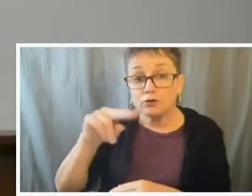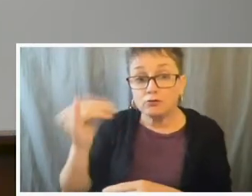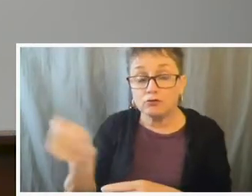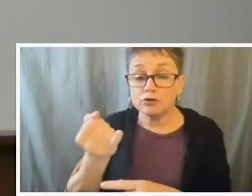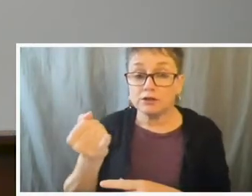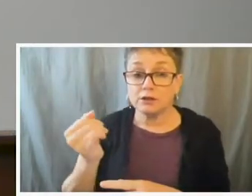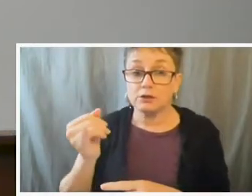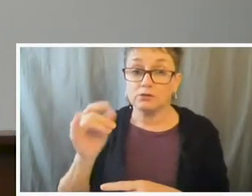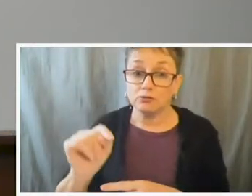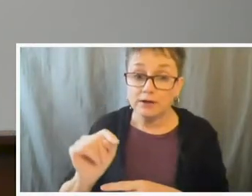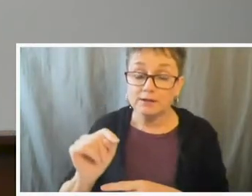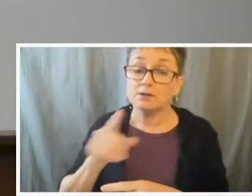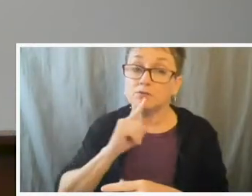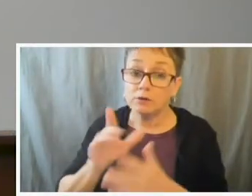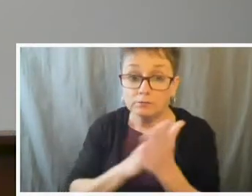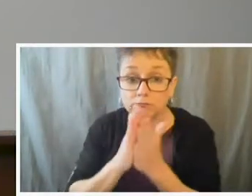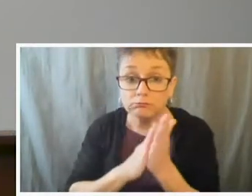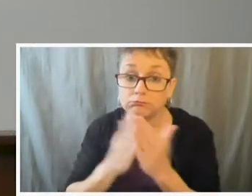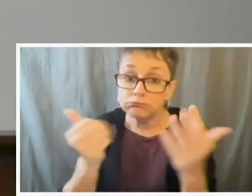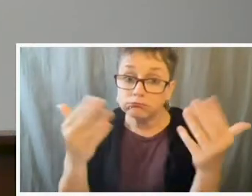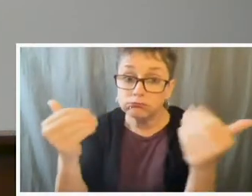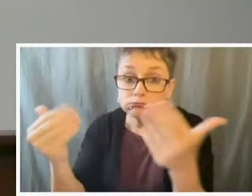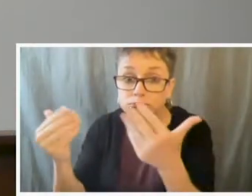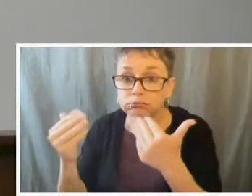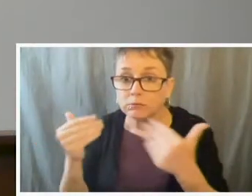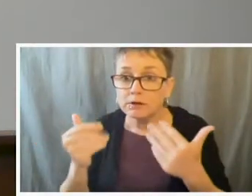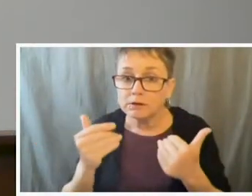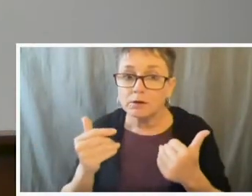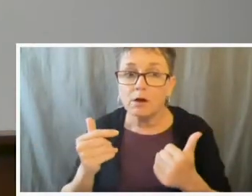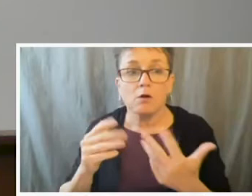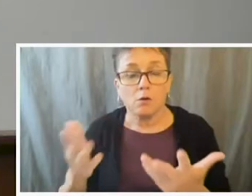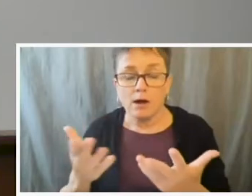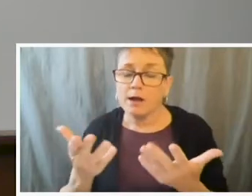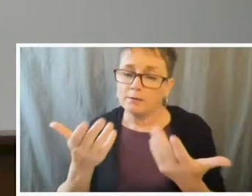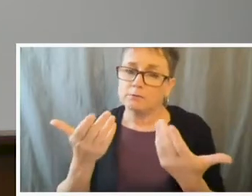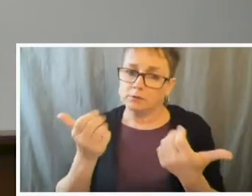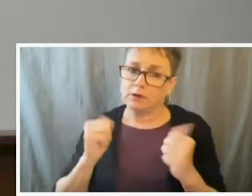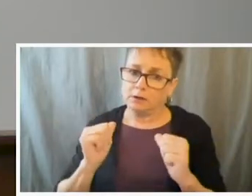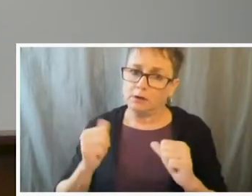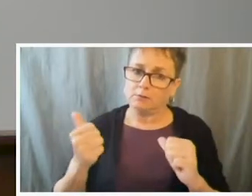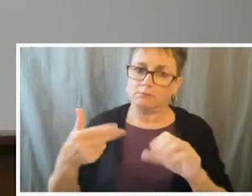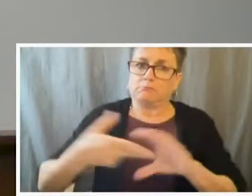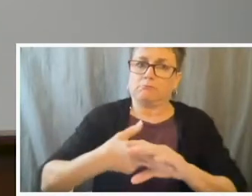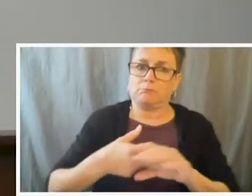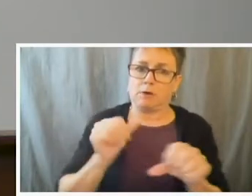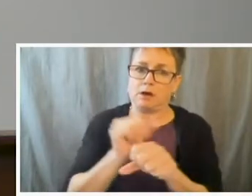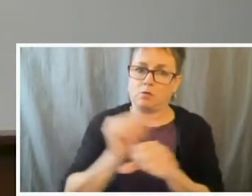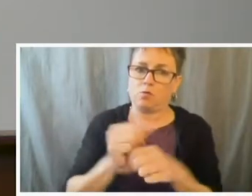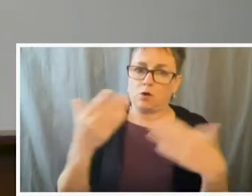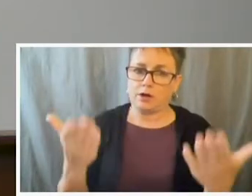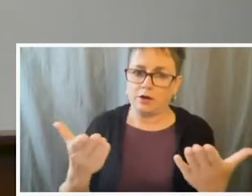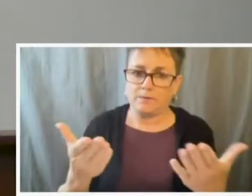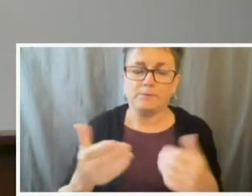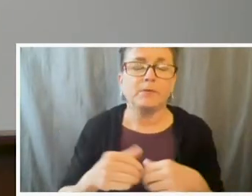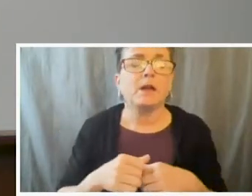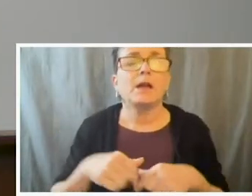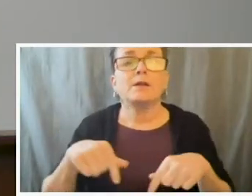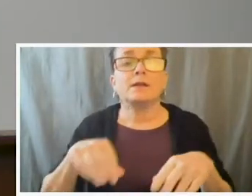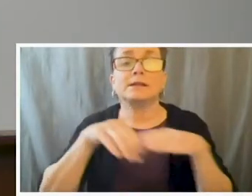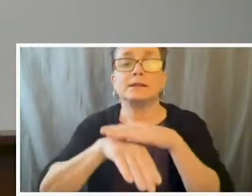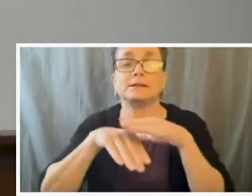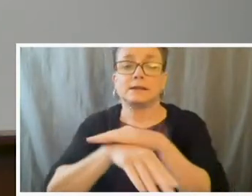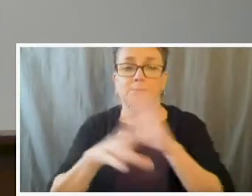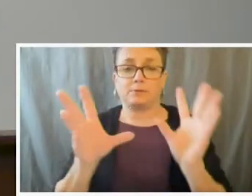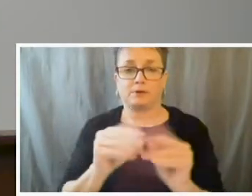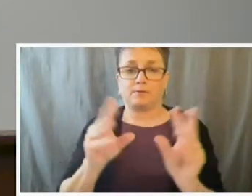this largely untapped pool of talent to come work within our organization. This accessibility forum is a way of